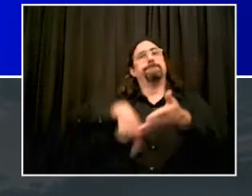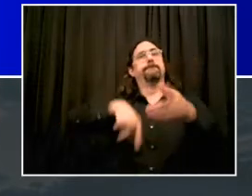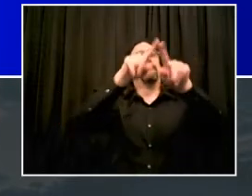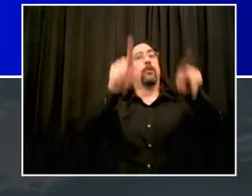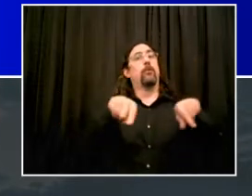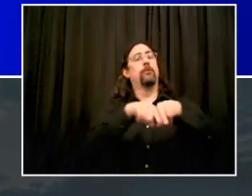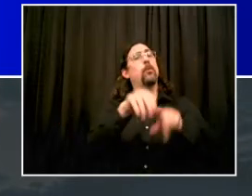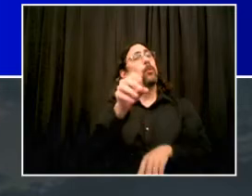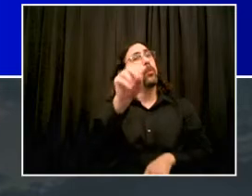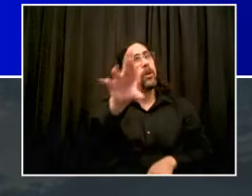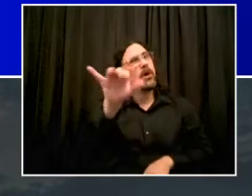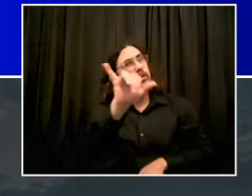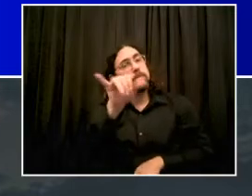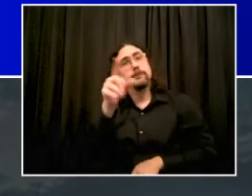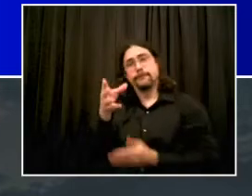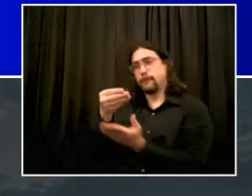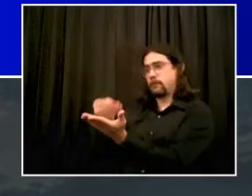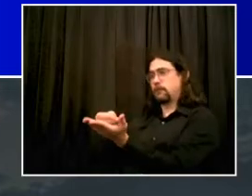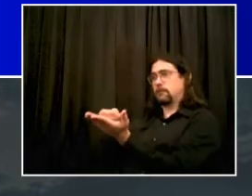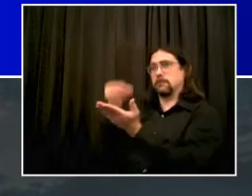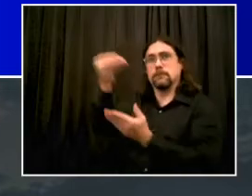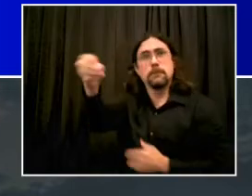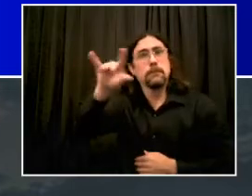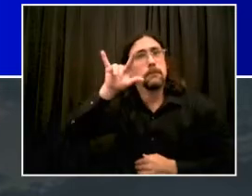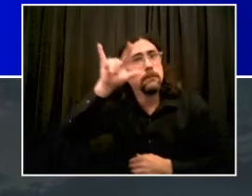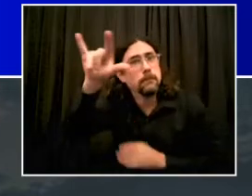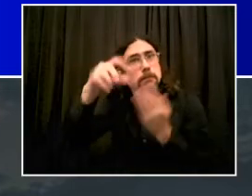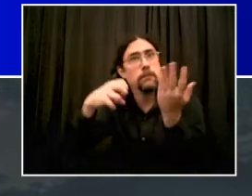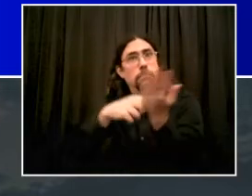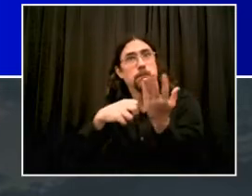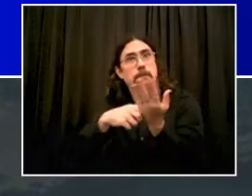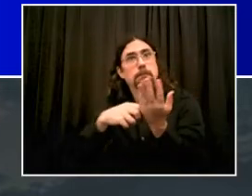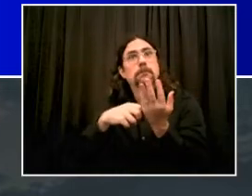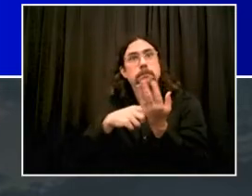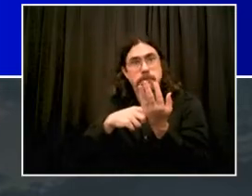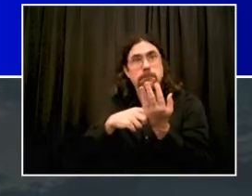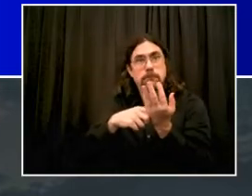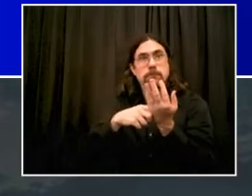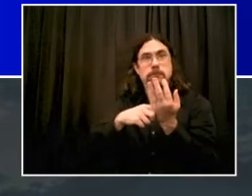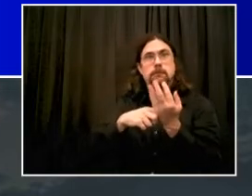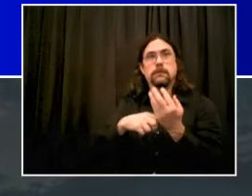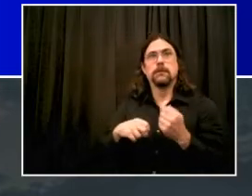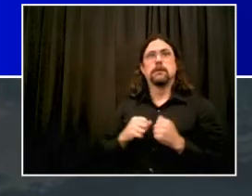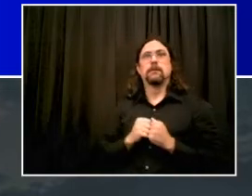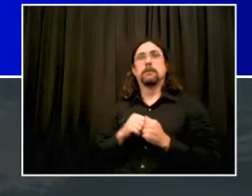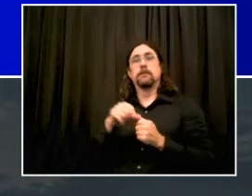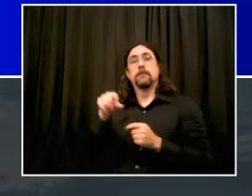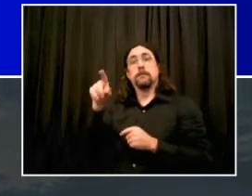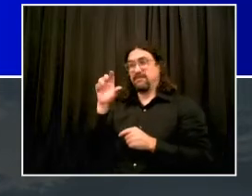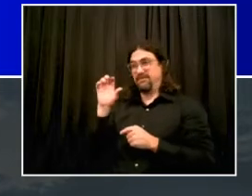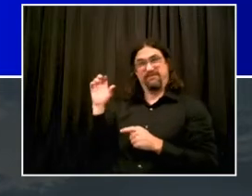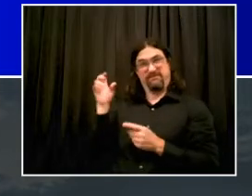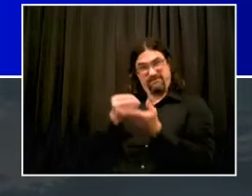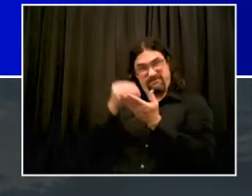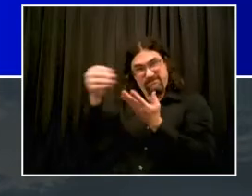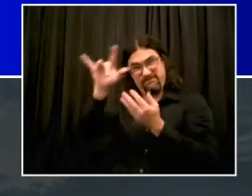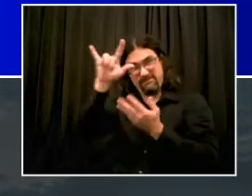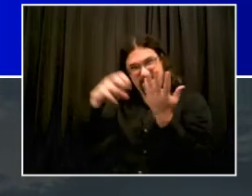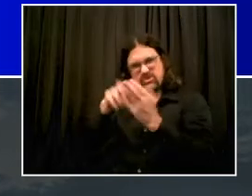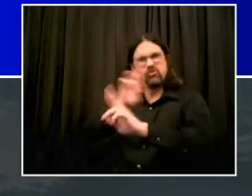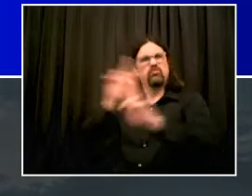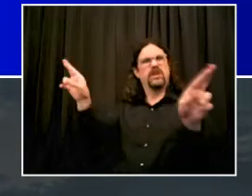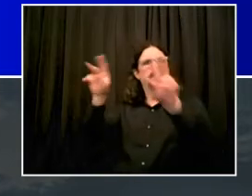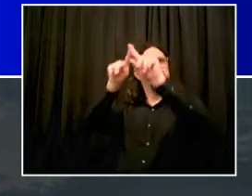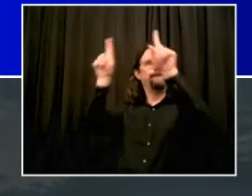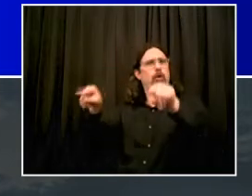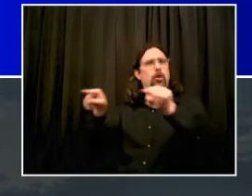also going to be deploying our teams. Tomorrow, we're going to be deploying teams to Penn Station to stop travelers to ensure